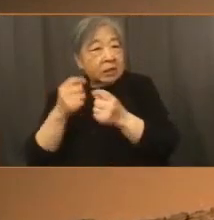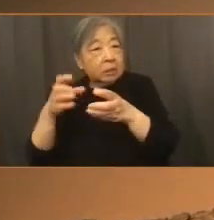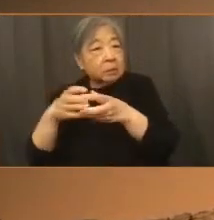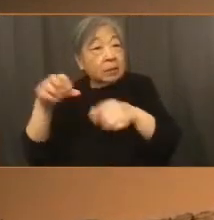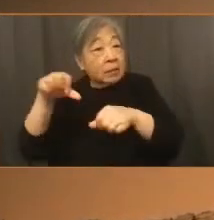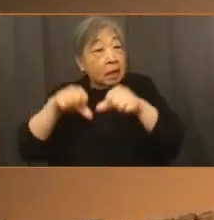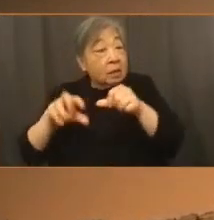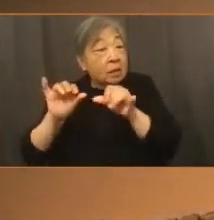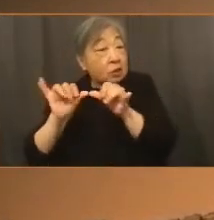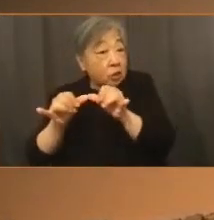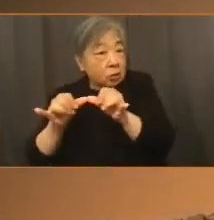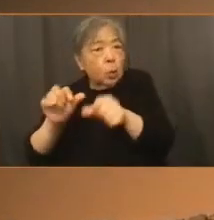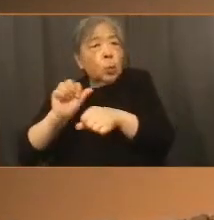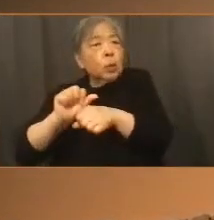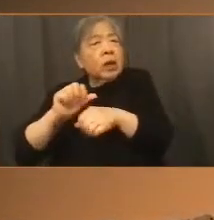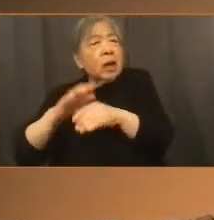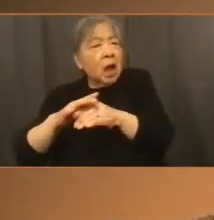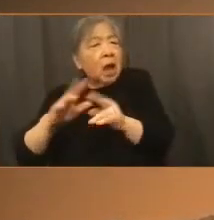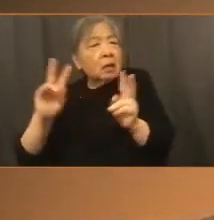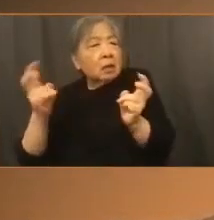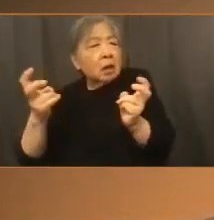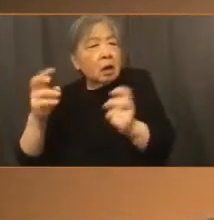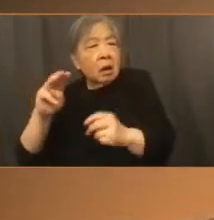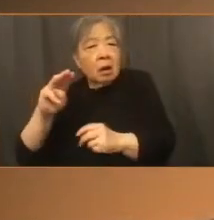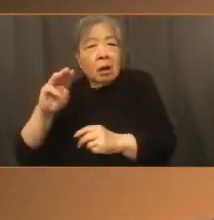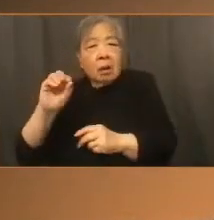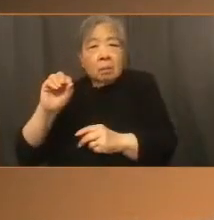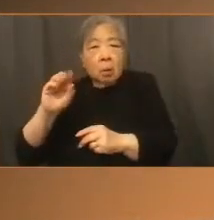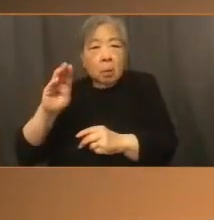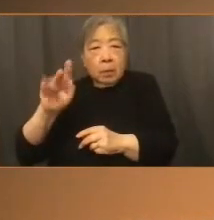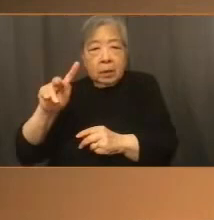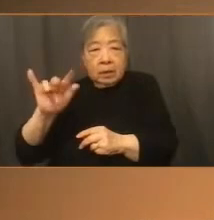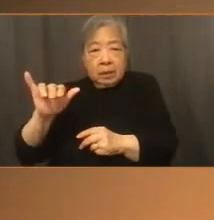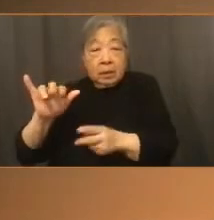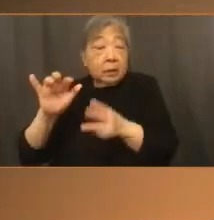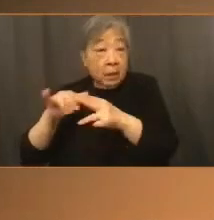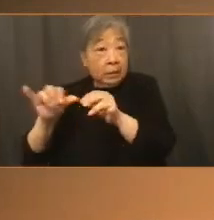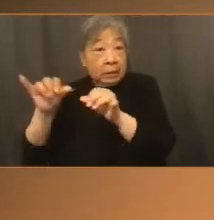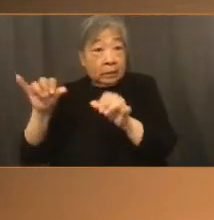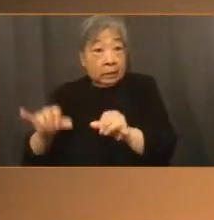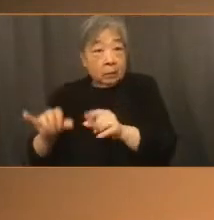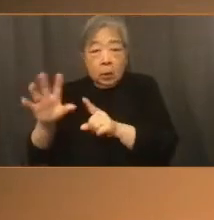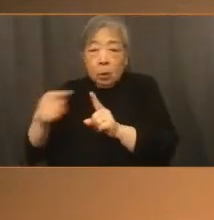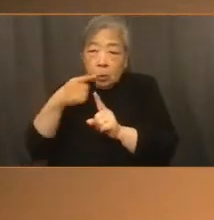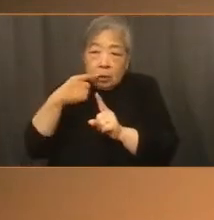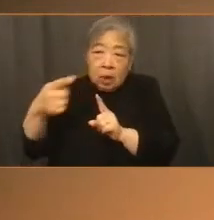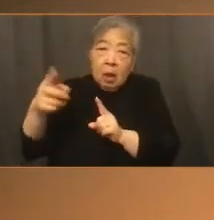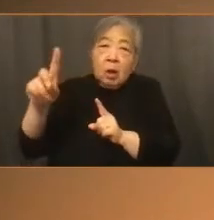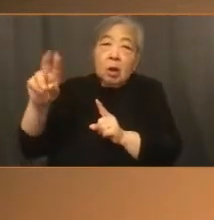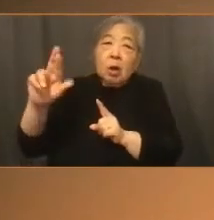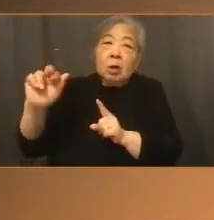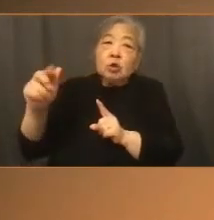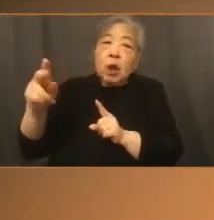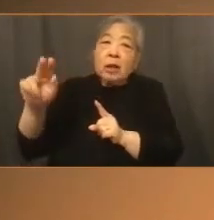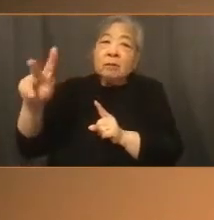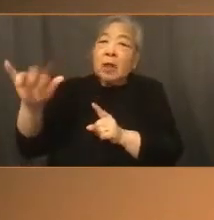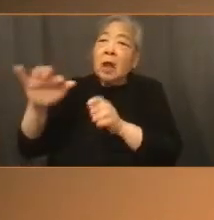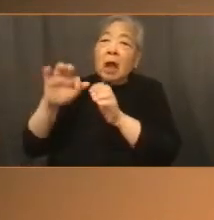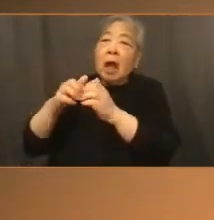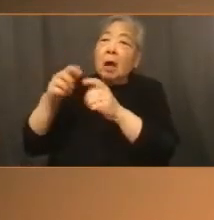mobility. Mobility is the system that will tell Dragonfly how to fly from place to place on Titan without human